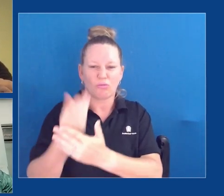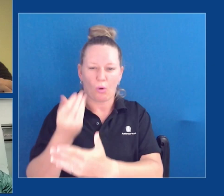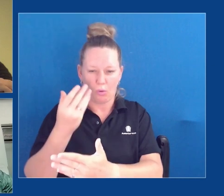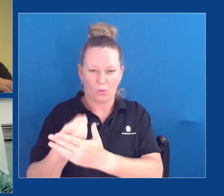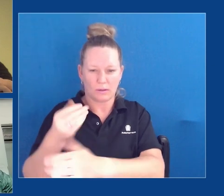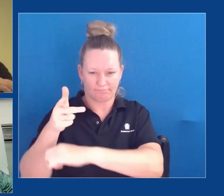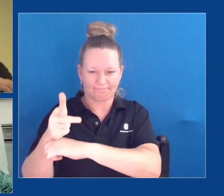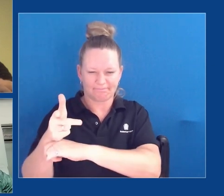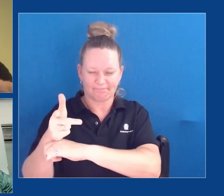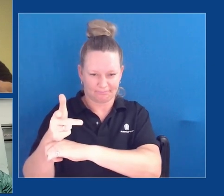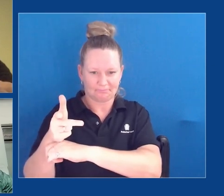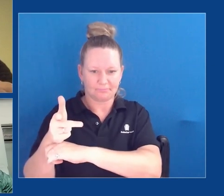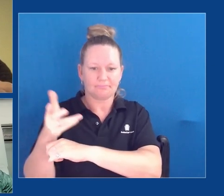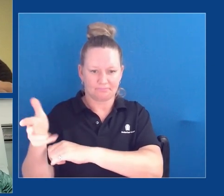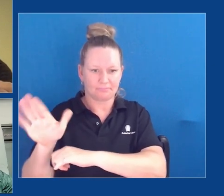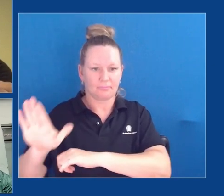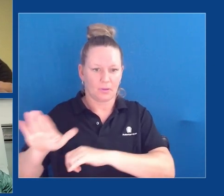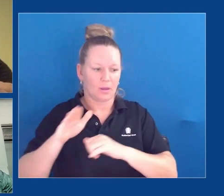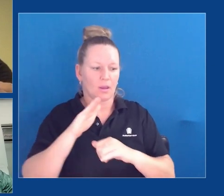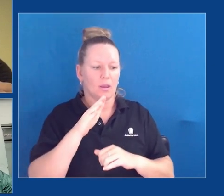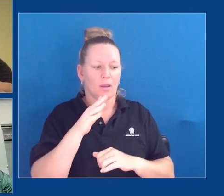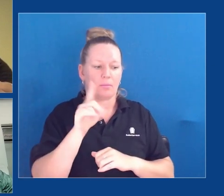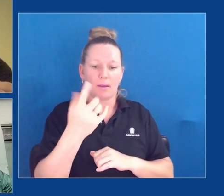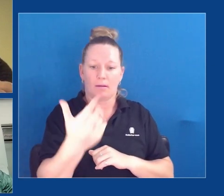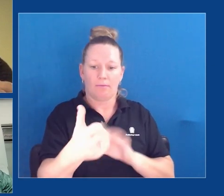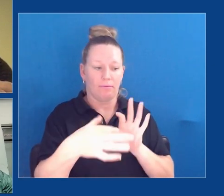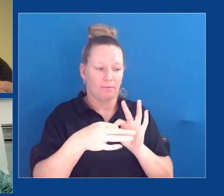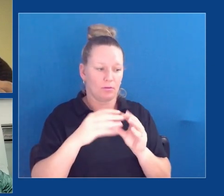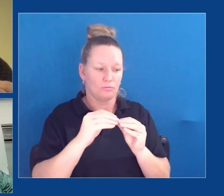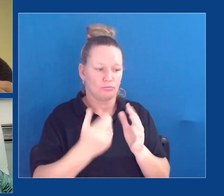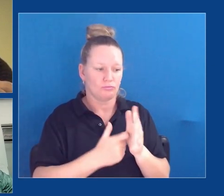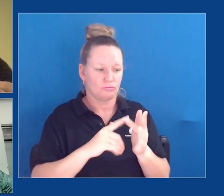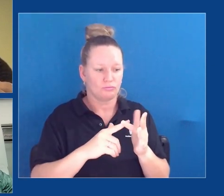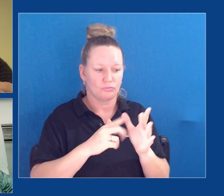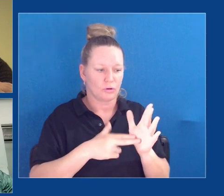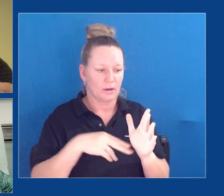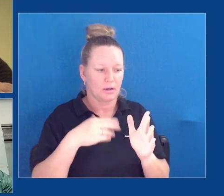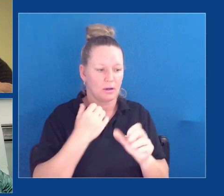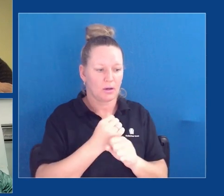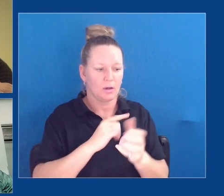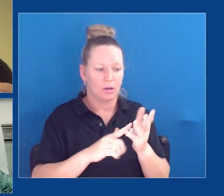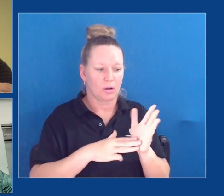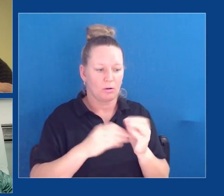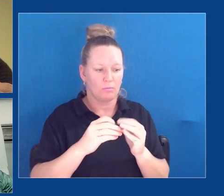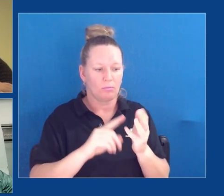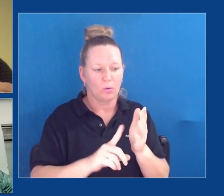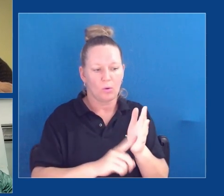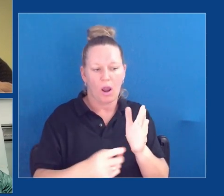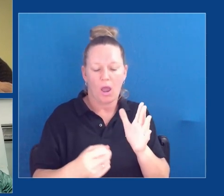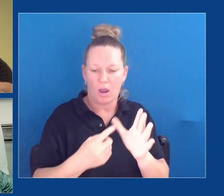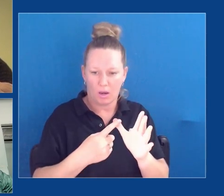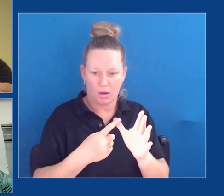Finally, sitting here on the panel with us, Professor Brian Jungadawai Gumbula Garawitja is